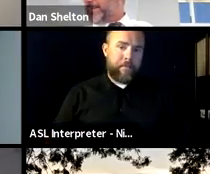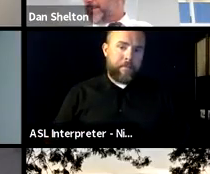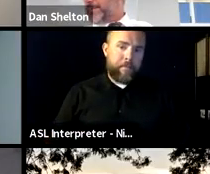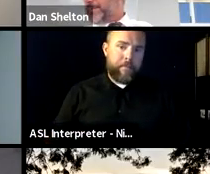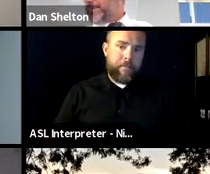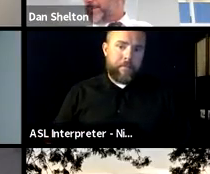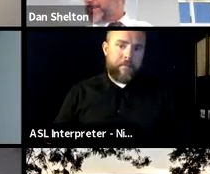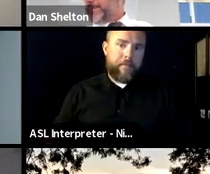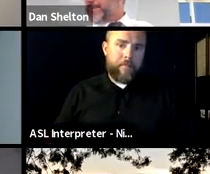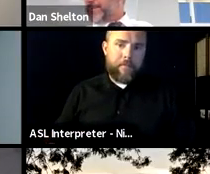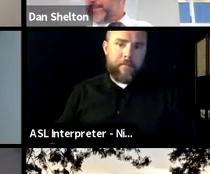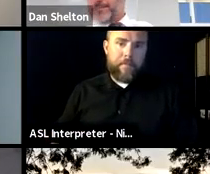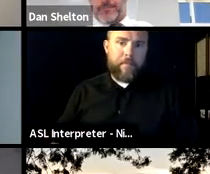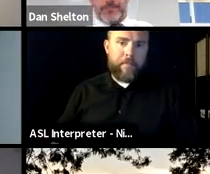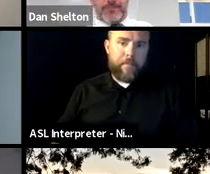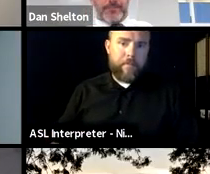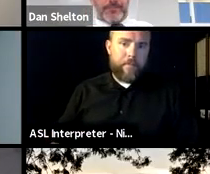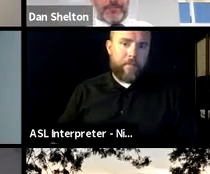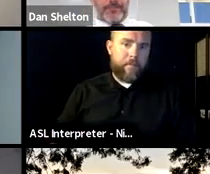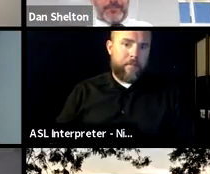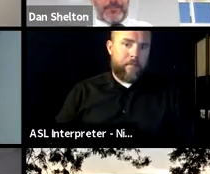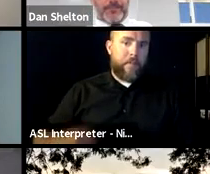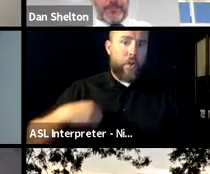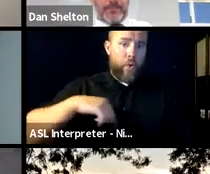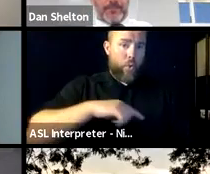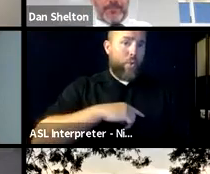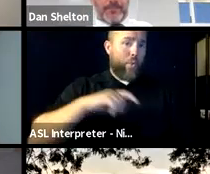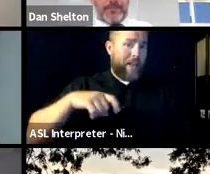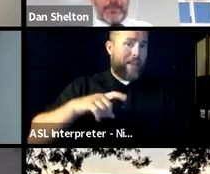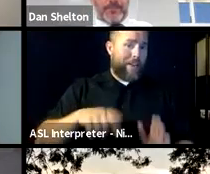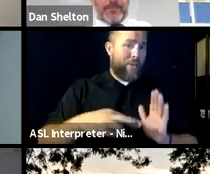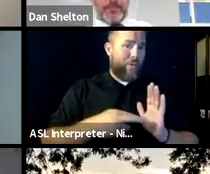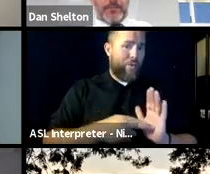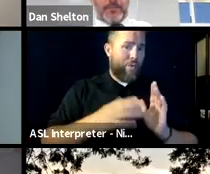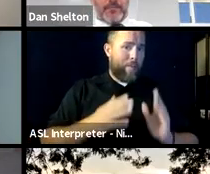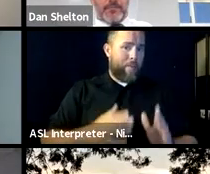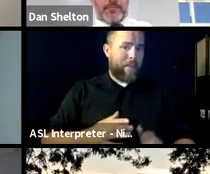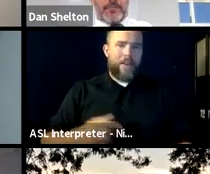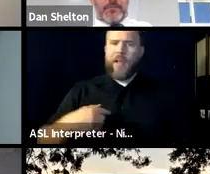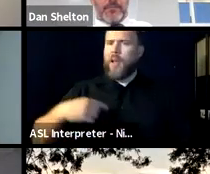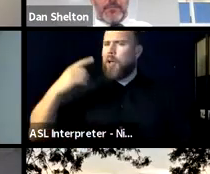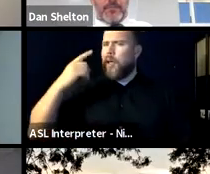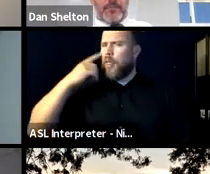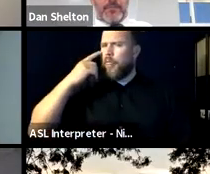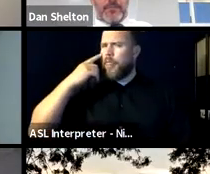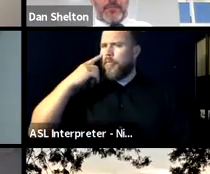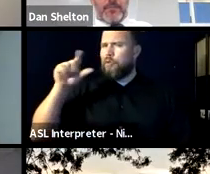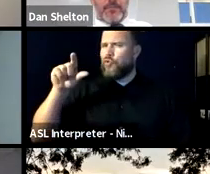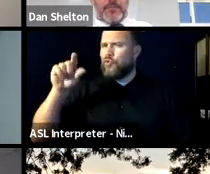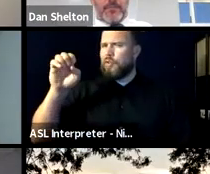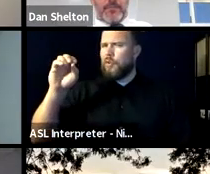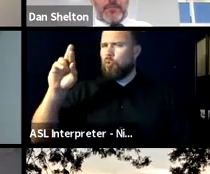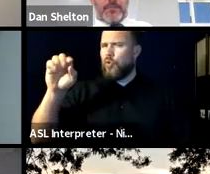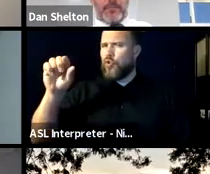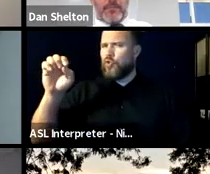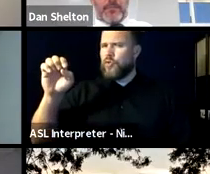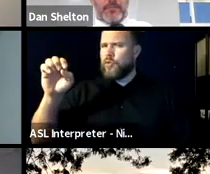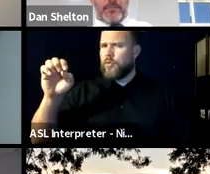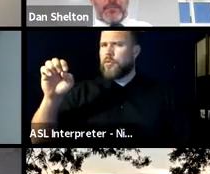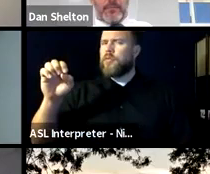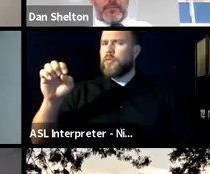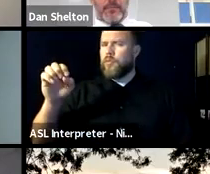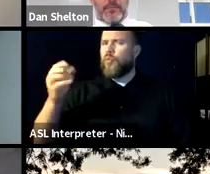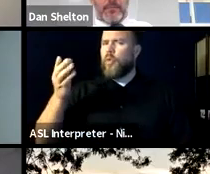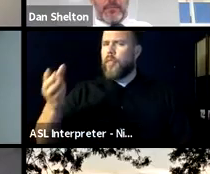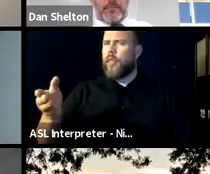Okay. We need one. I think George was in that position since I've been on the board, except for the 2 years he wasn't,